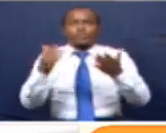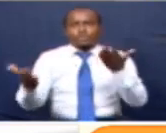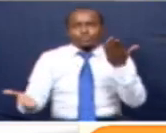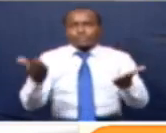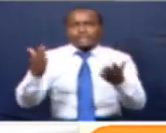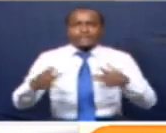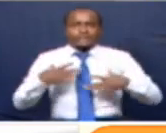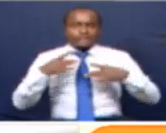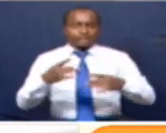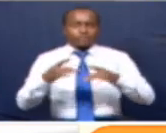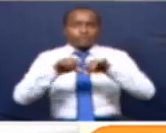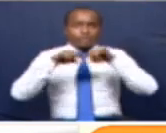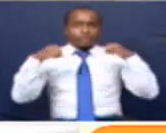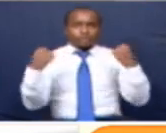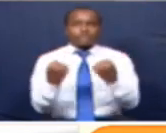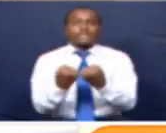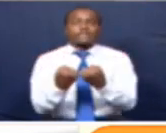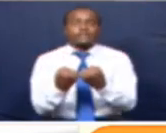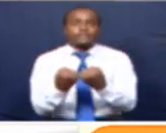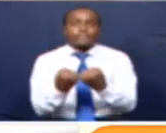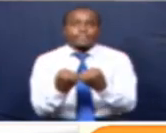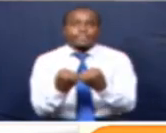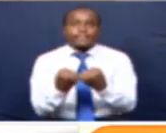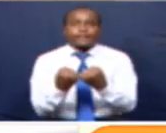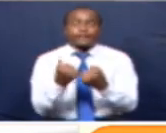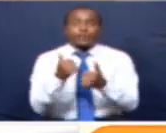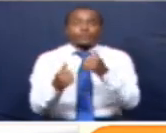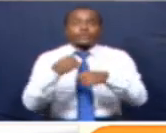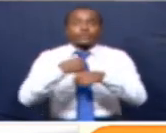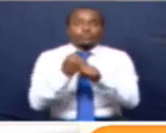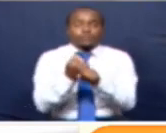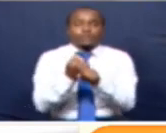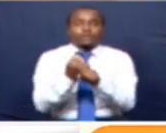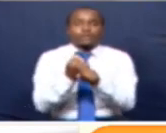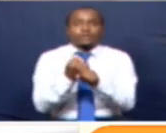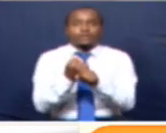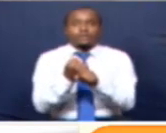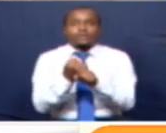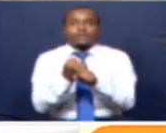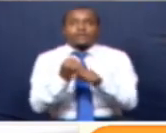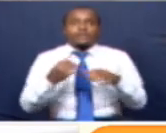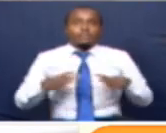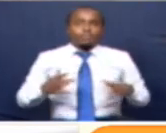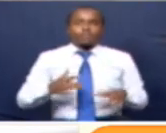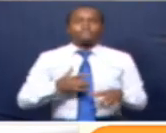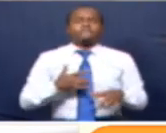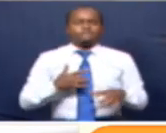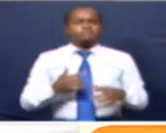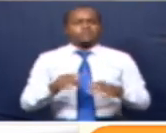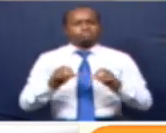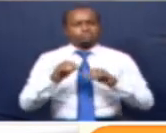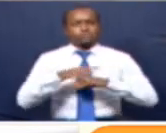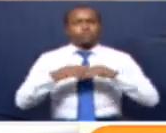interest of the society on the one part, which is to make the victims and the complainant feel like justice has been done,